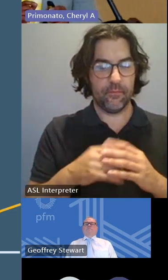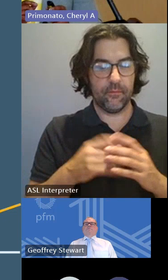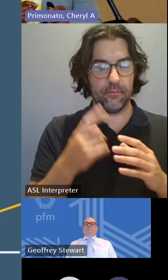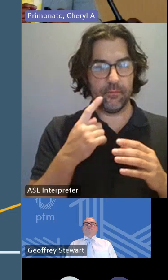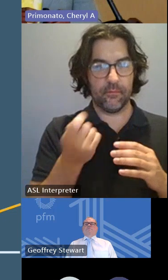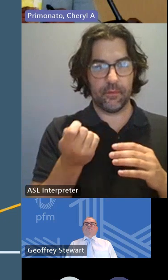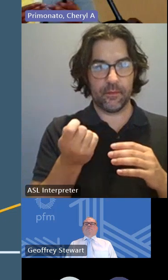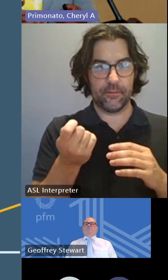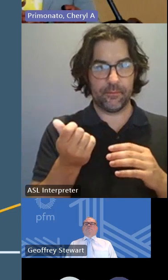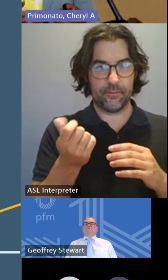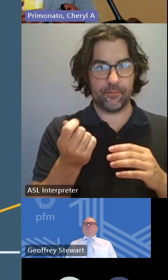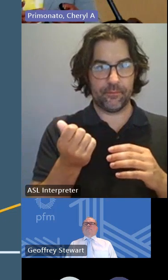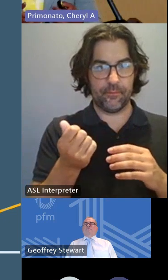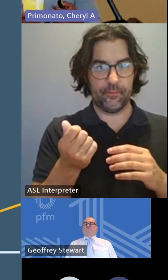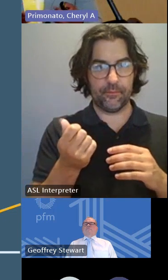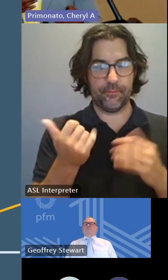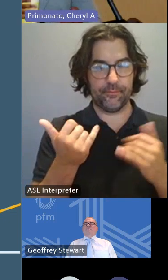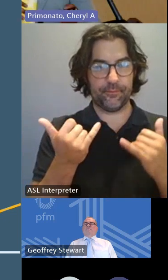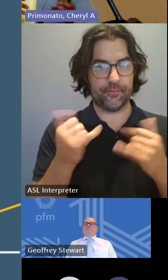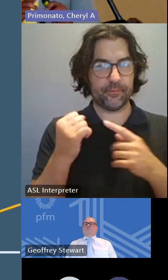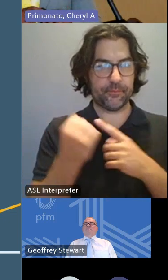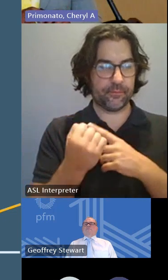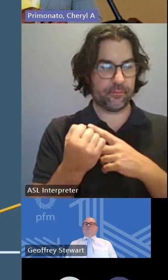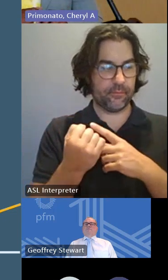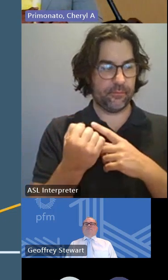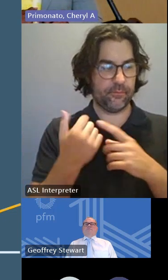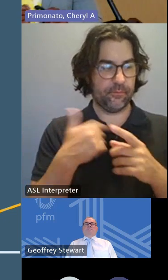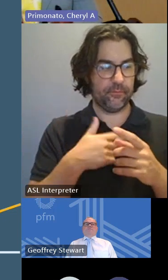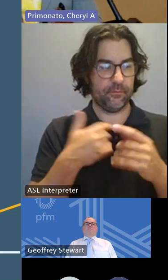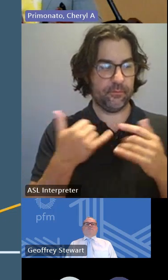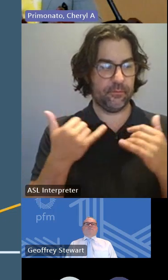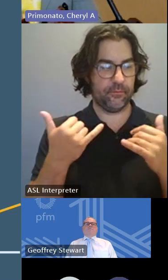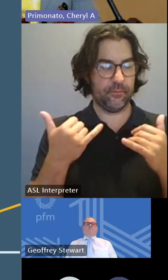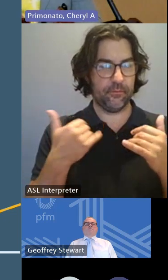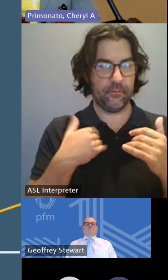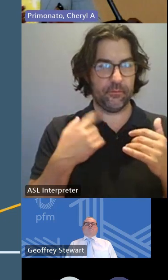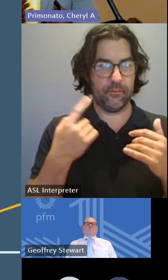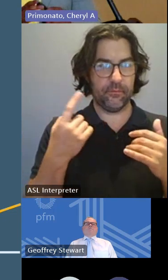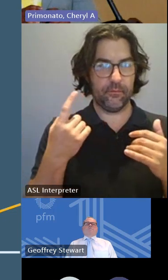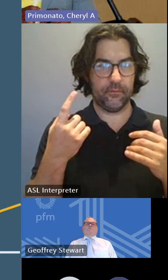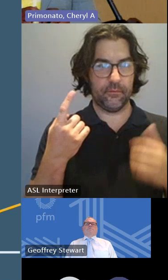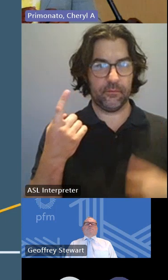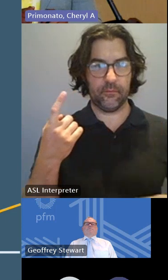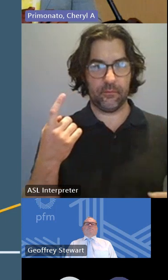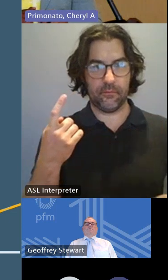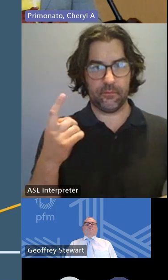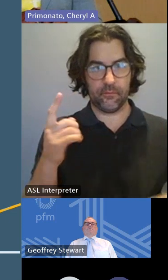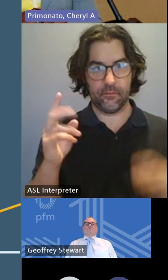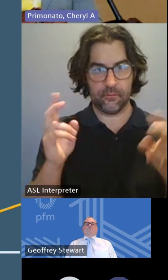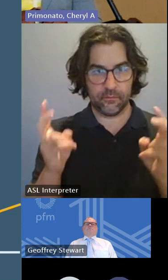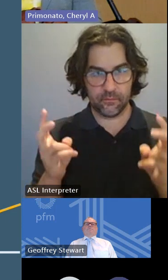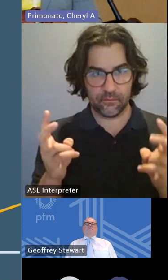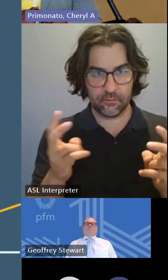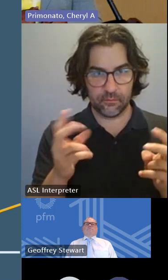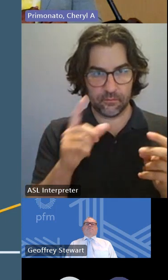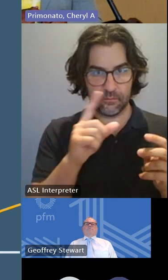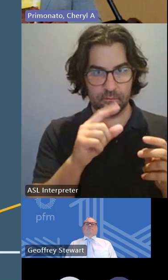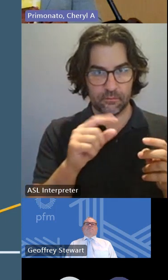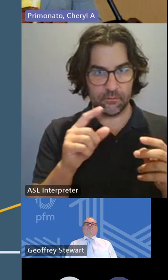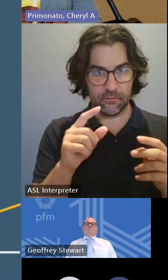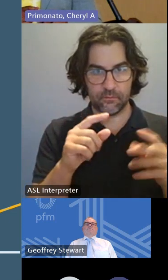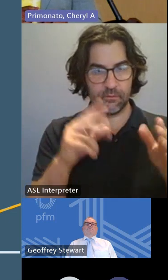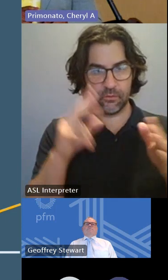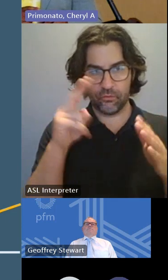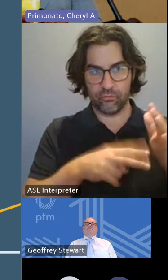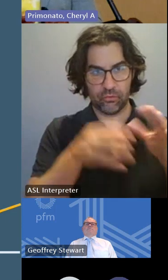of our current situation, we currently have one outstanding bond issue, the Series 2020 Special Revenue